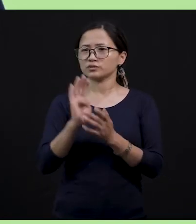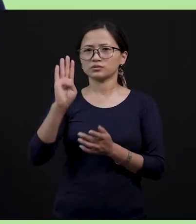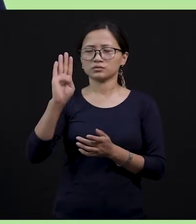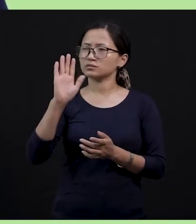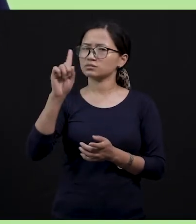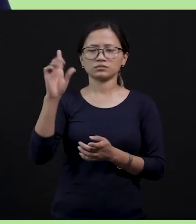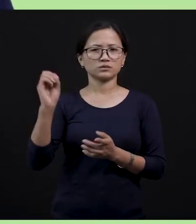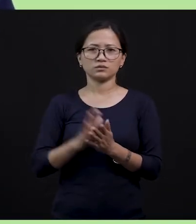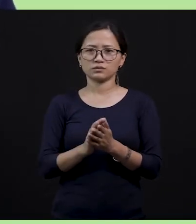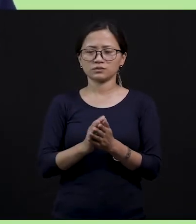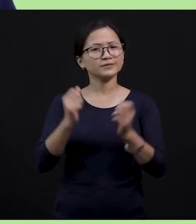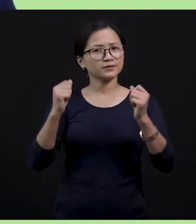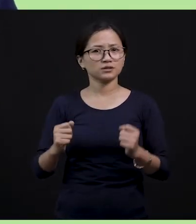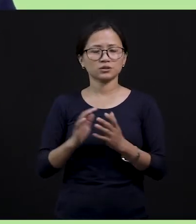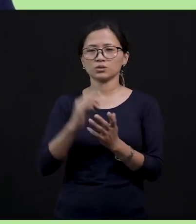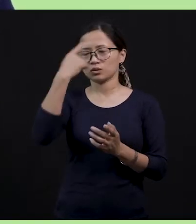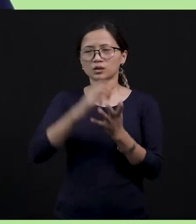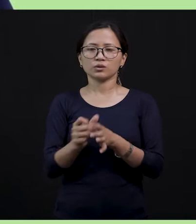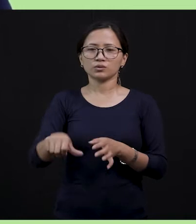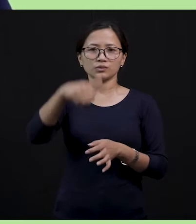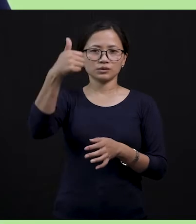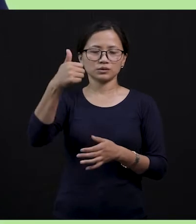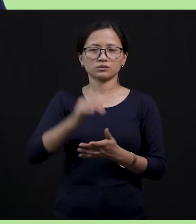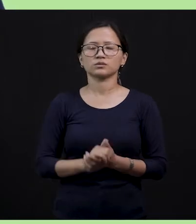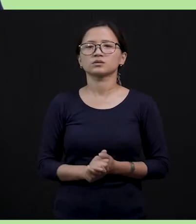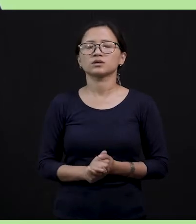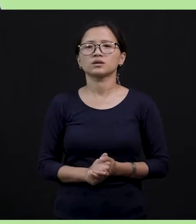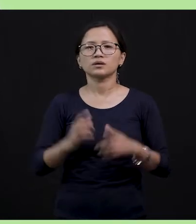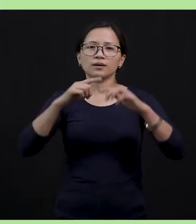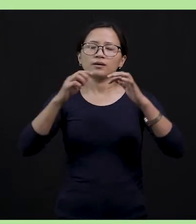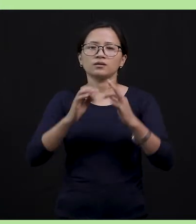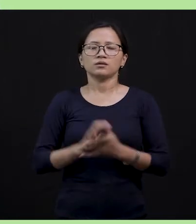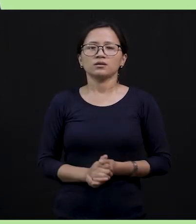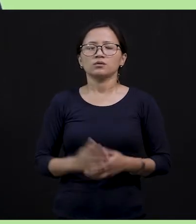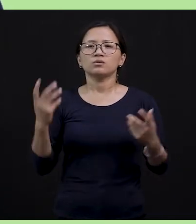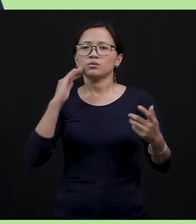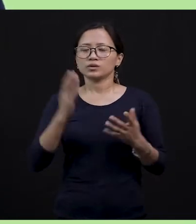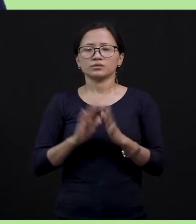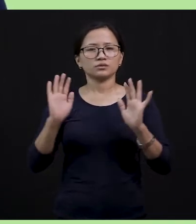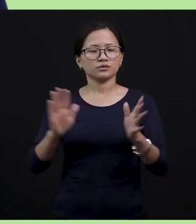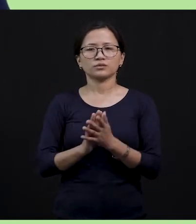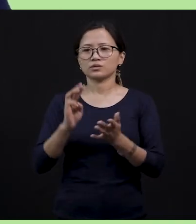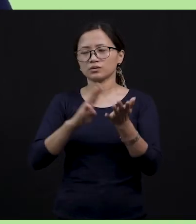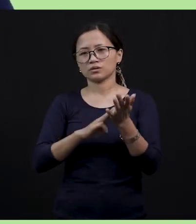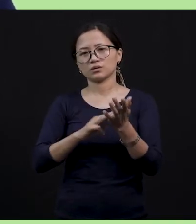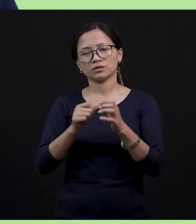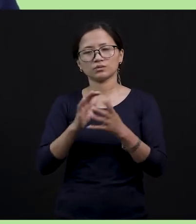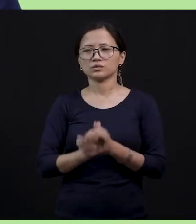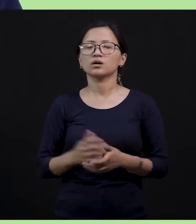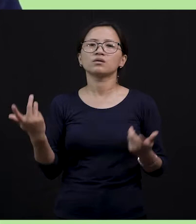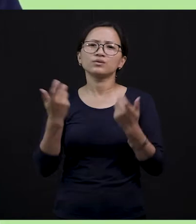different. So then who wins the election? Who is the majority? Now, when you do not have a majority, how do you form